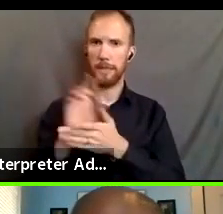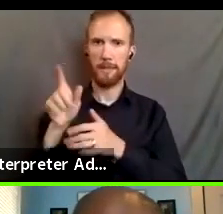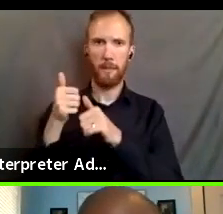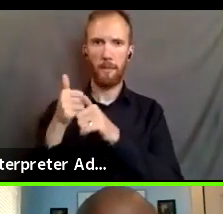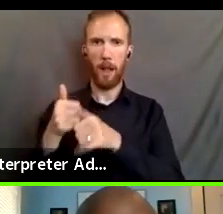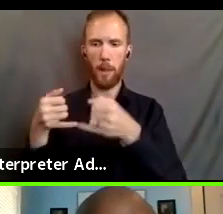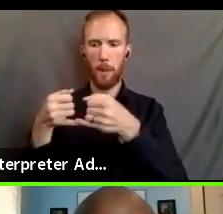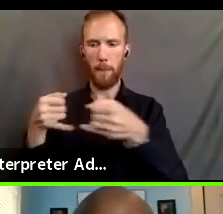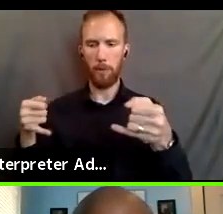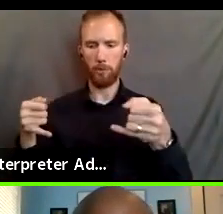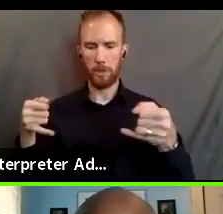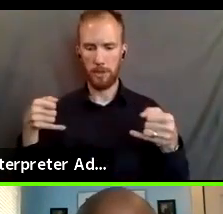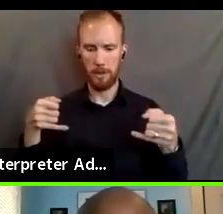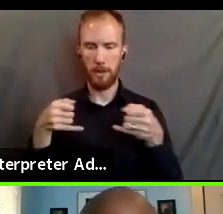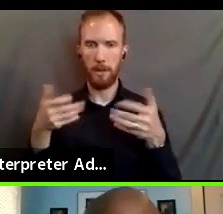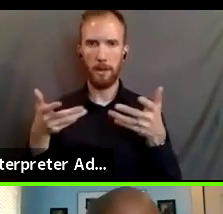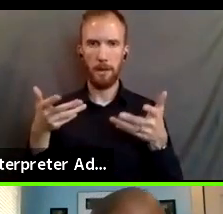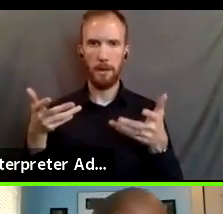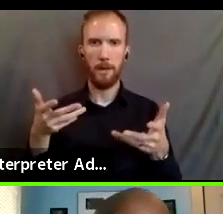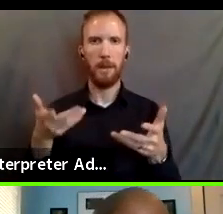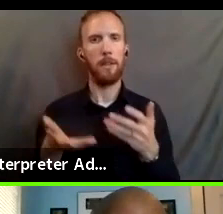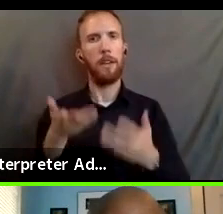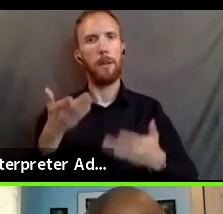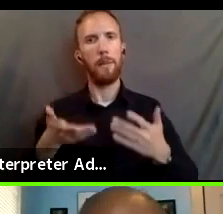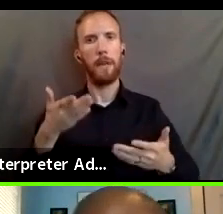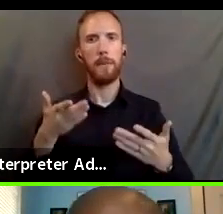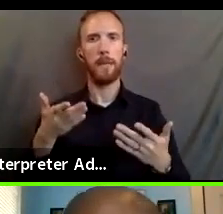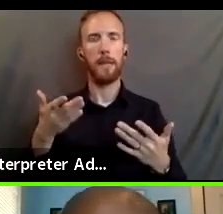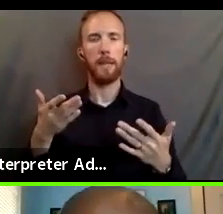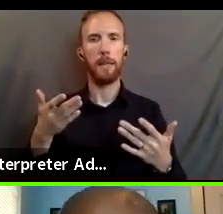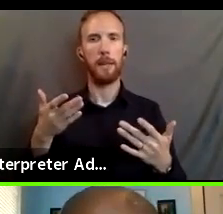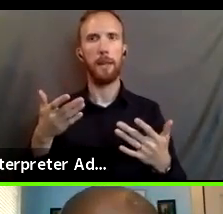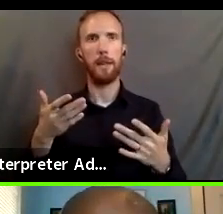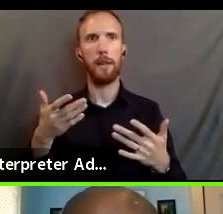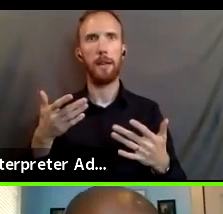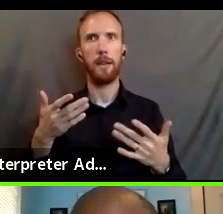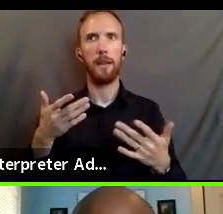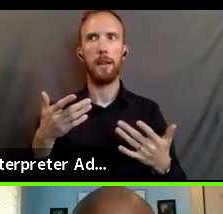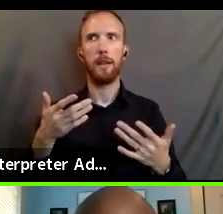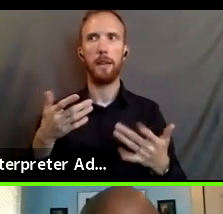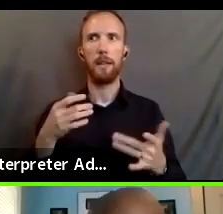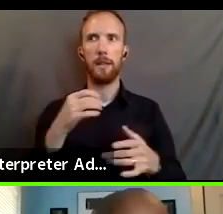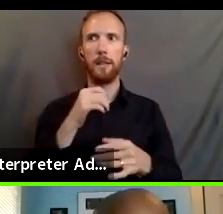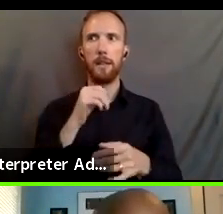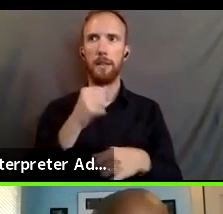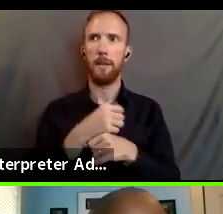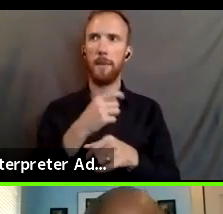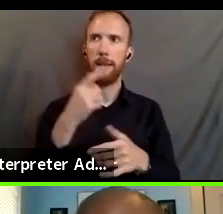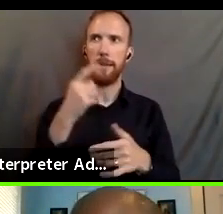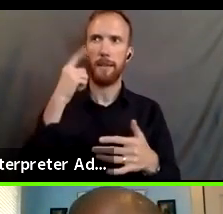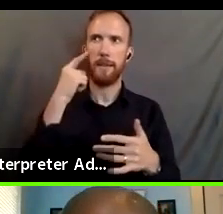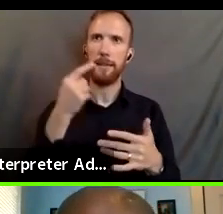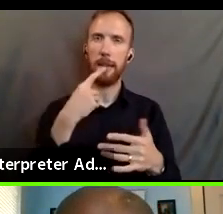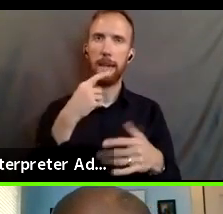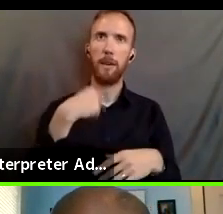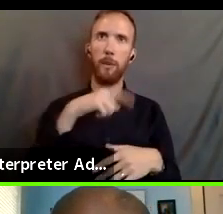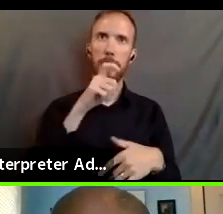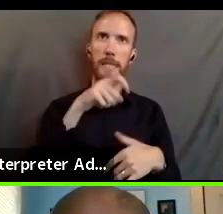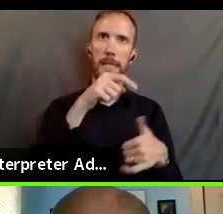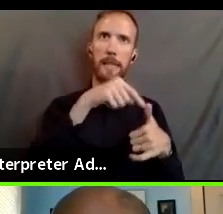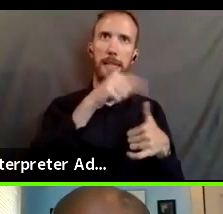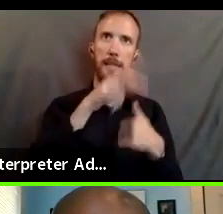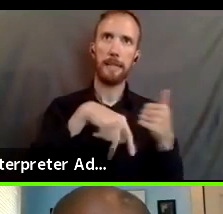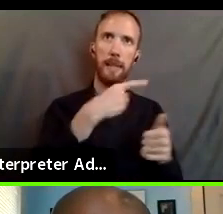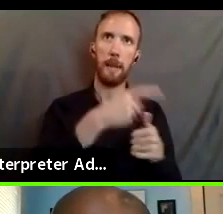that they may not get the skill of students budget wise to say well we need this type of investment we need that type of investment